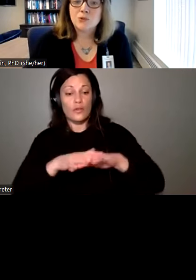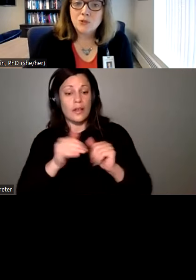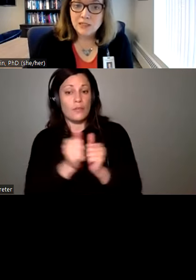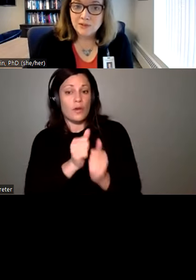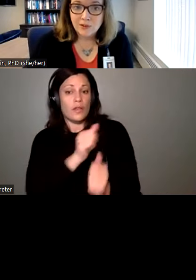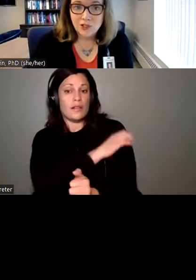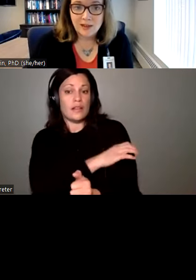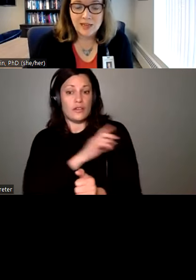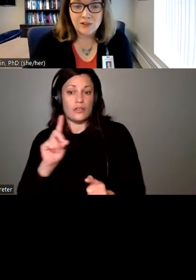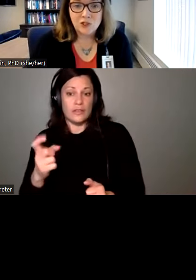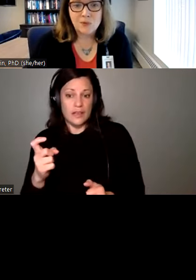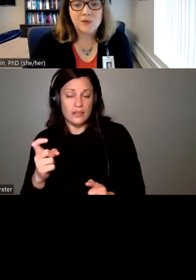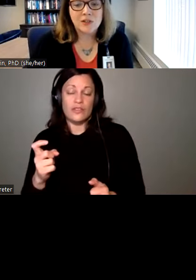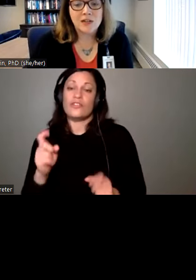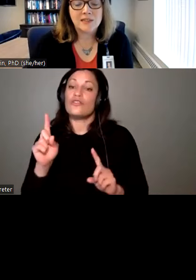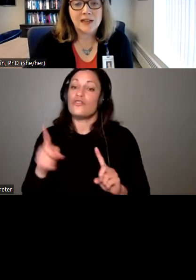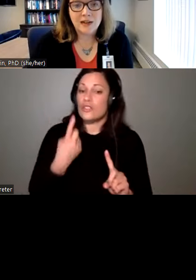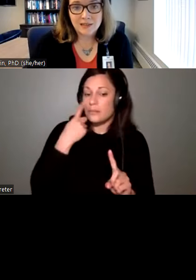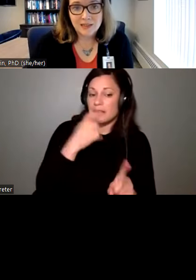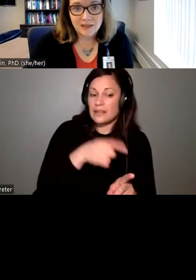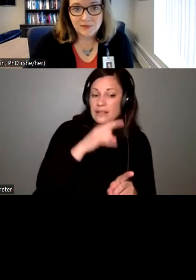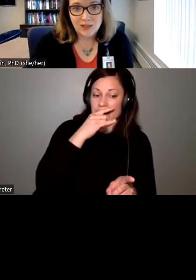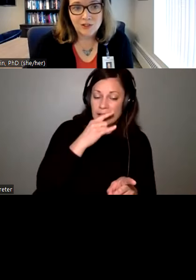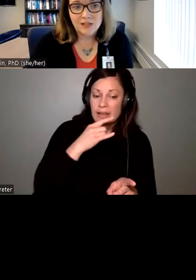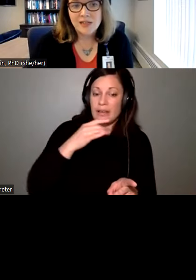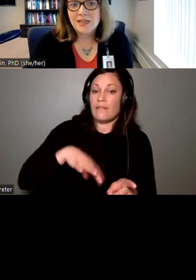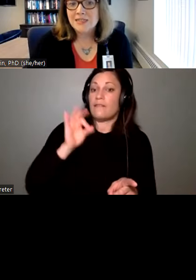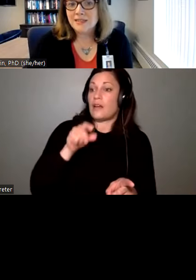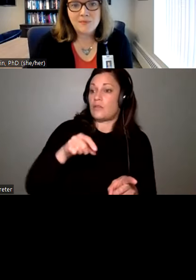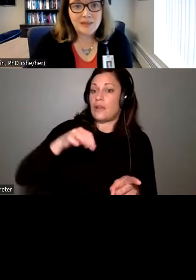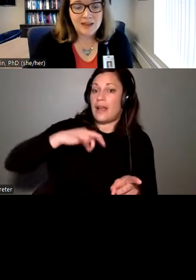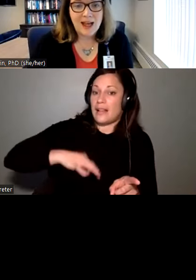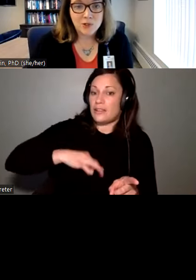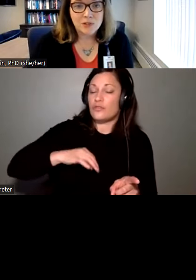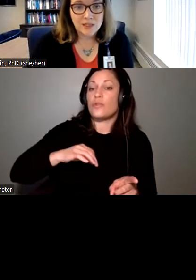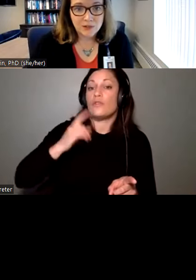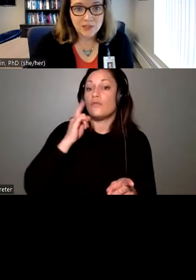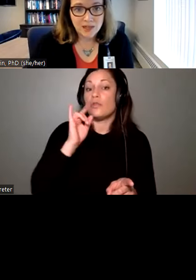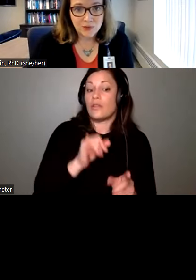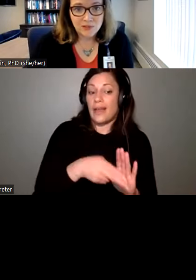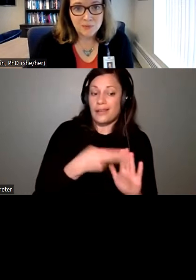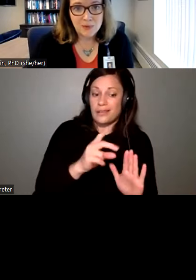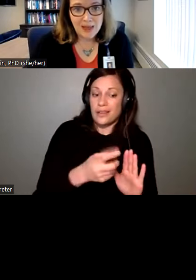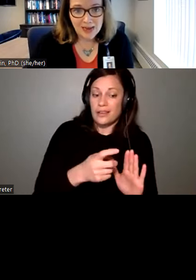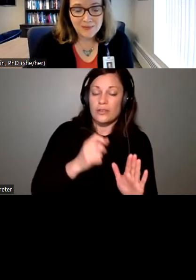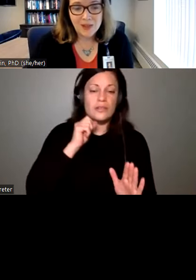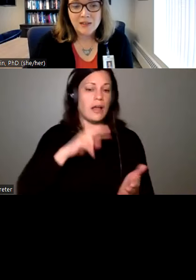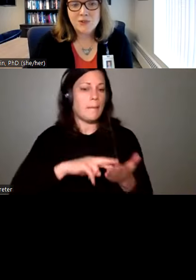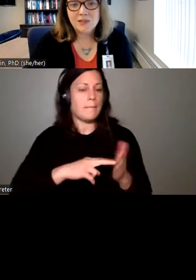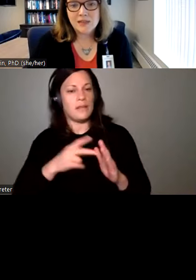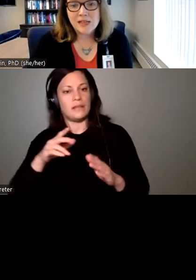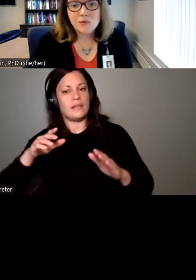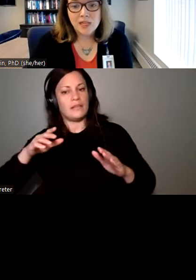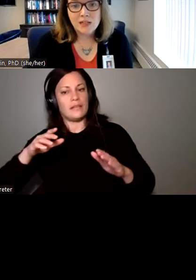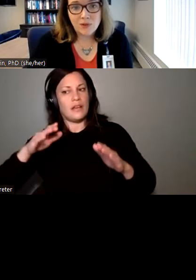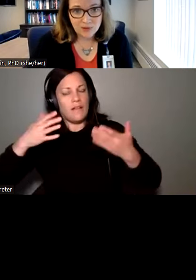the school has found a child eligible for a diagnostic classification doesn't mean that an actual clinical diagnosis has been made. So